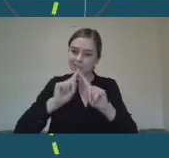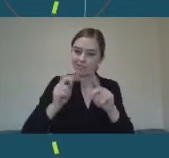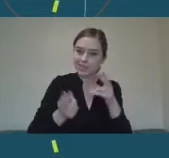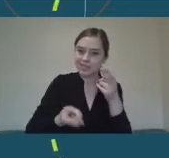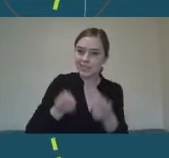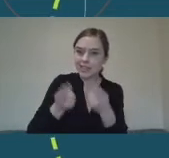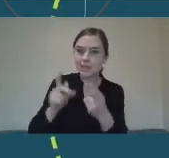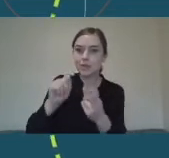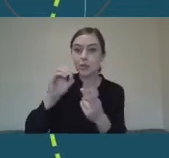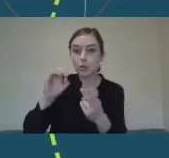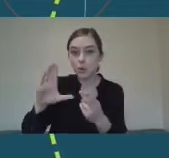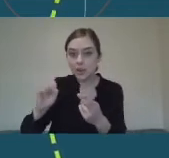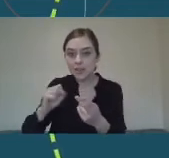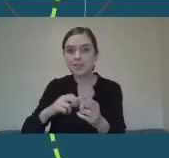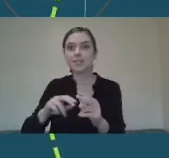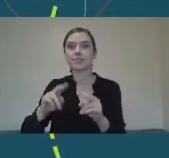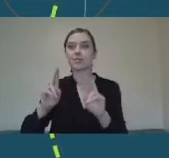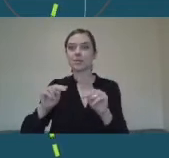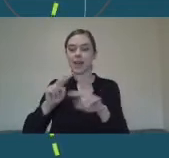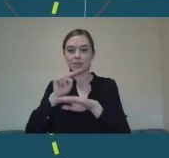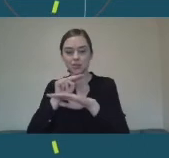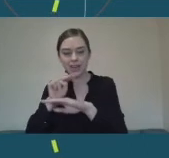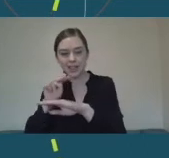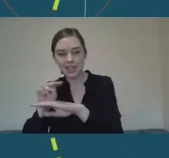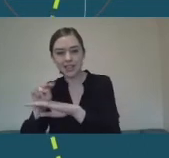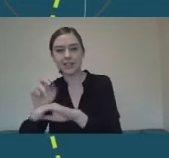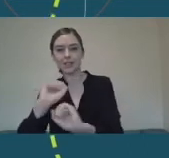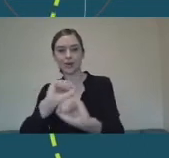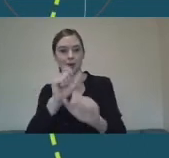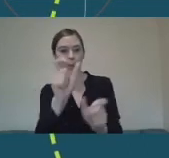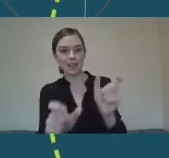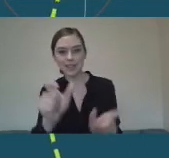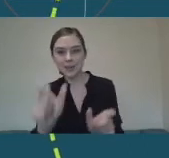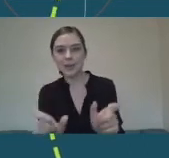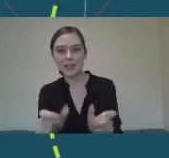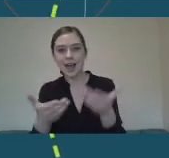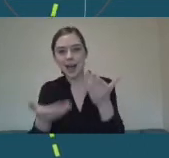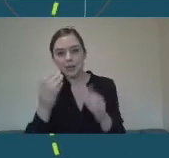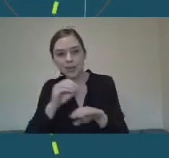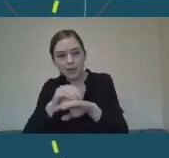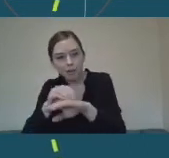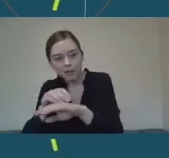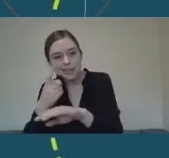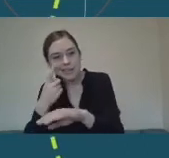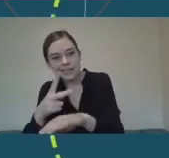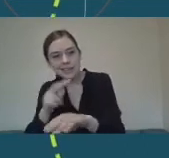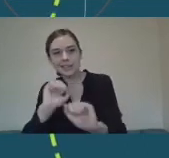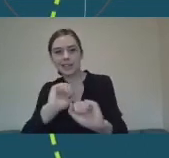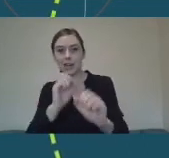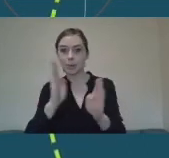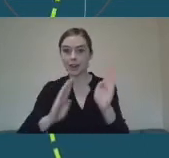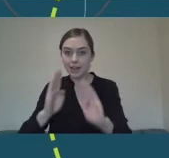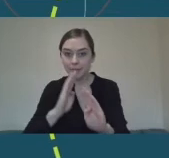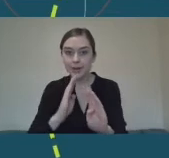on the website. It allows you to track as a health coach your participants' behavior. You could do pre